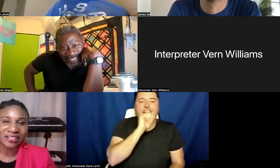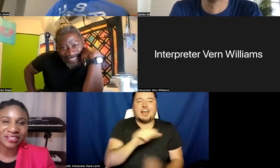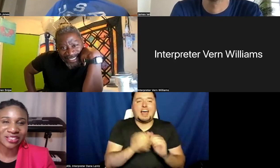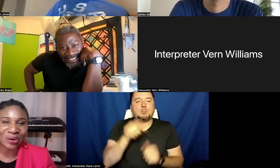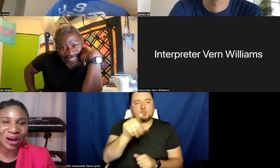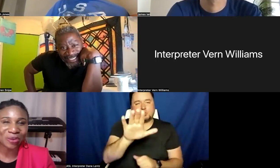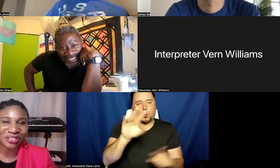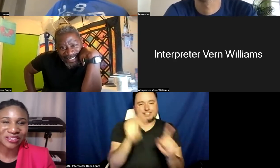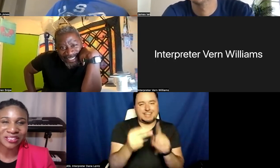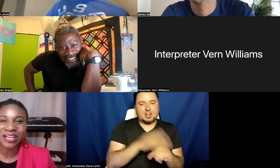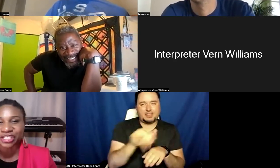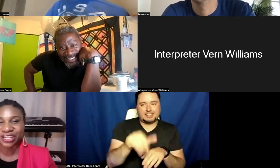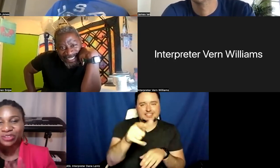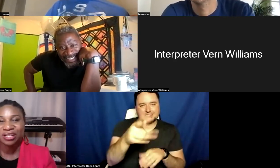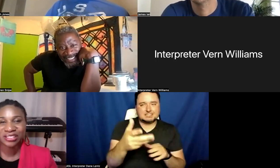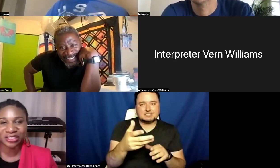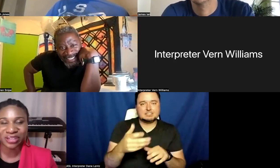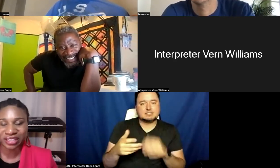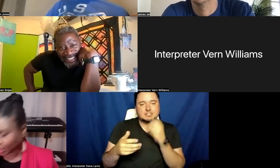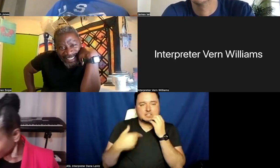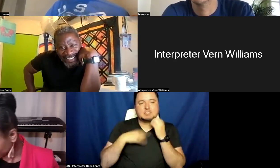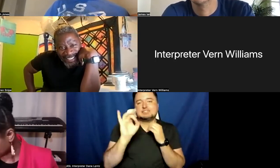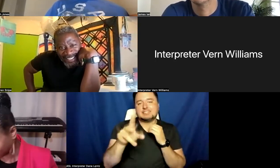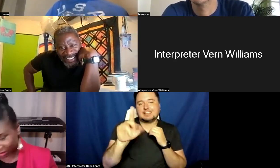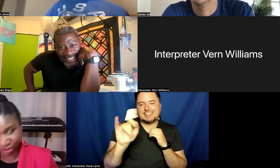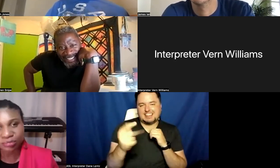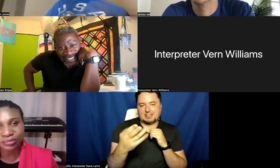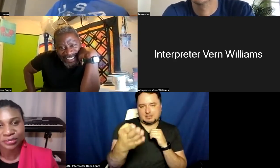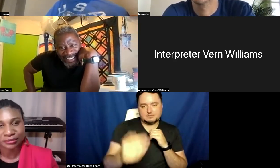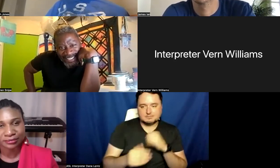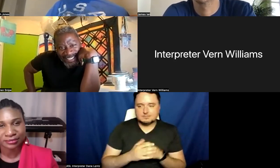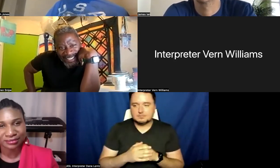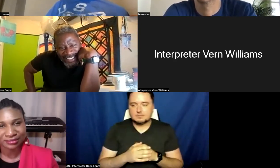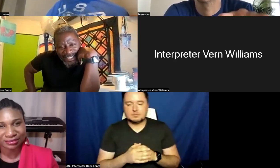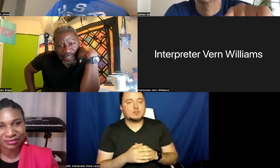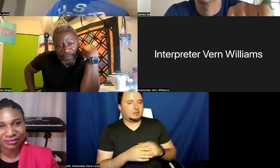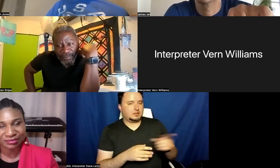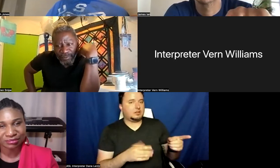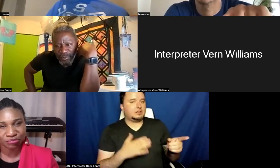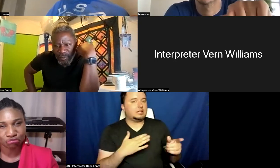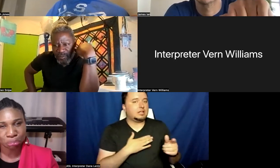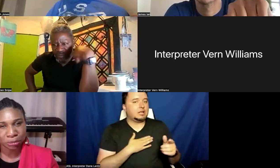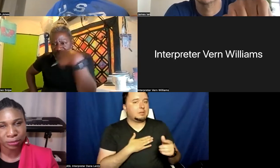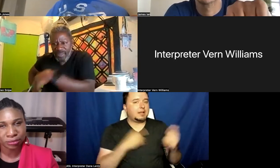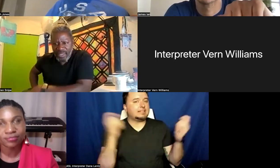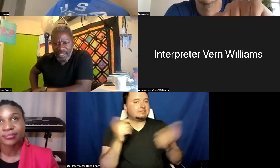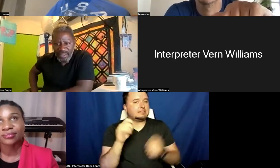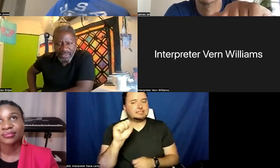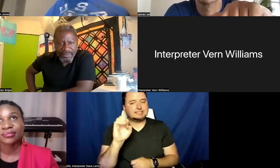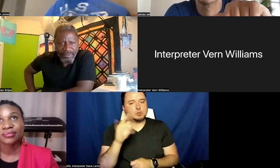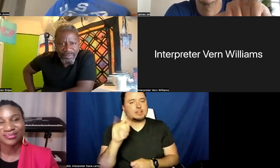on this. So I want to, this is Lachi. I want to toss it to you, Keith. Do I celebrate my sexuality in my